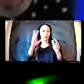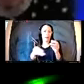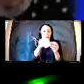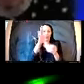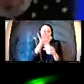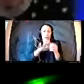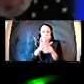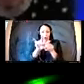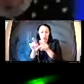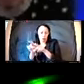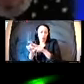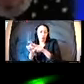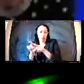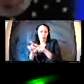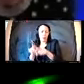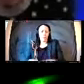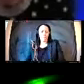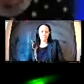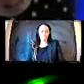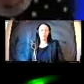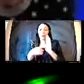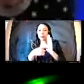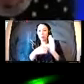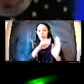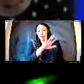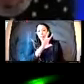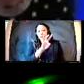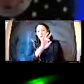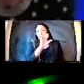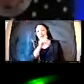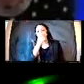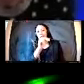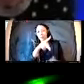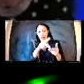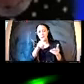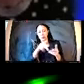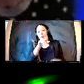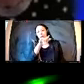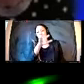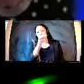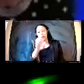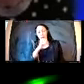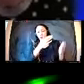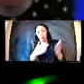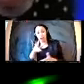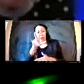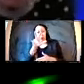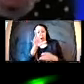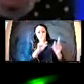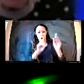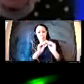that same area. There is one, for instance, on 57 Caden Place, which will bring again 300 more residents.